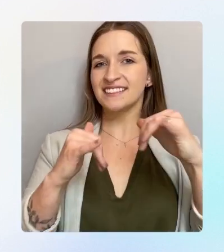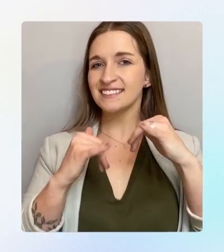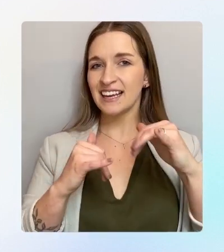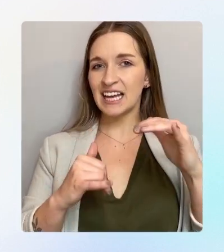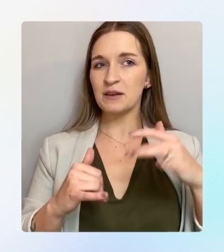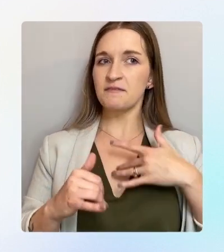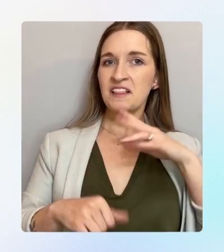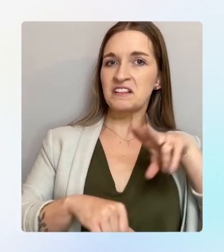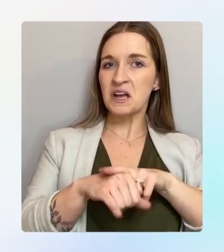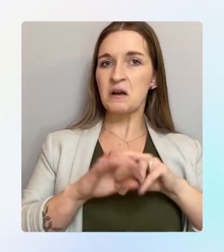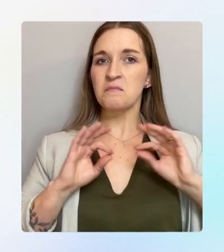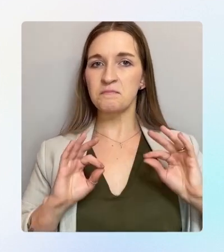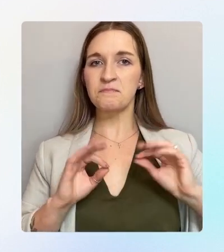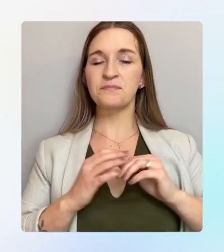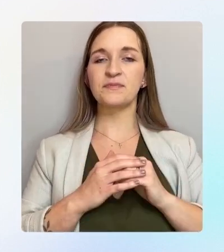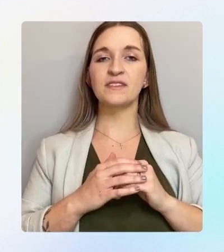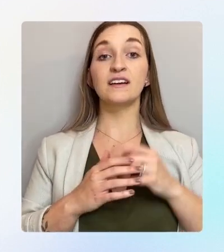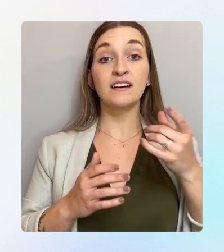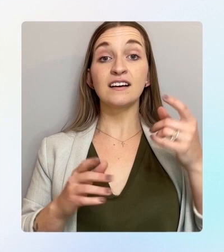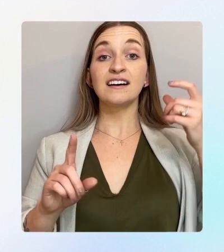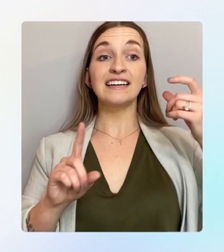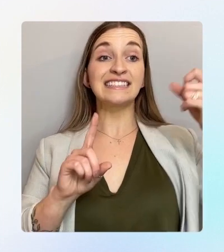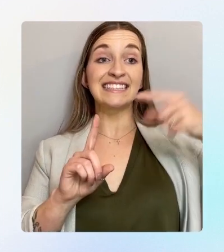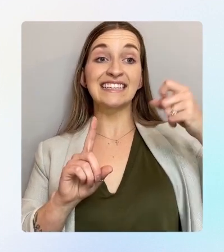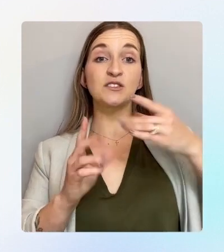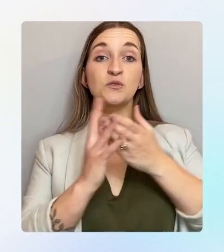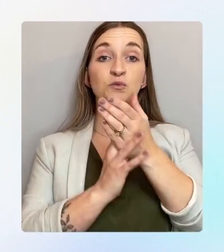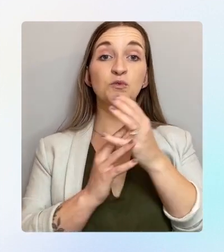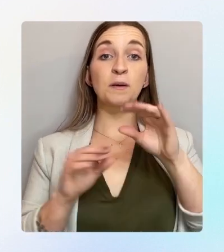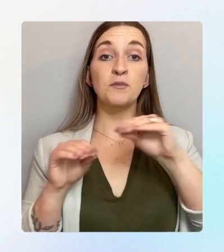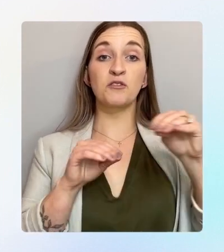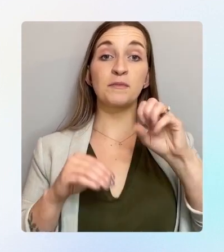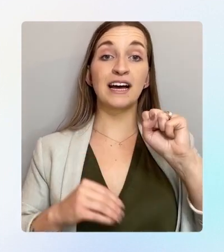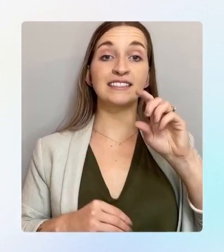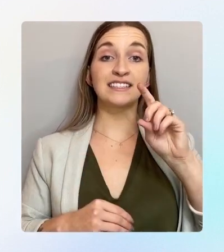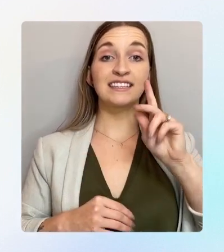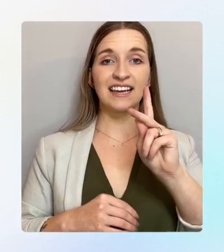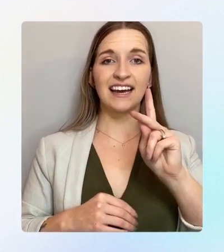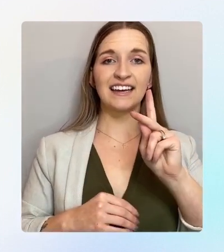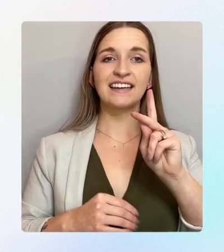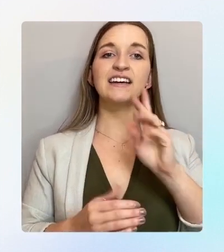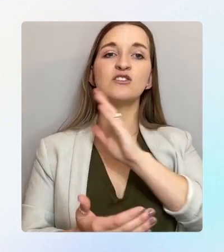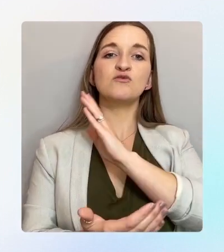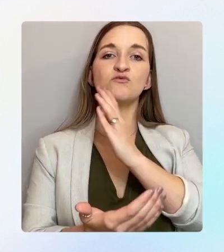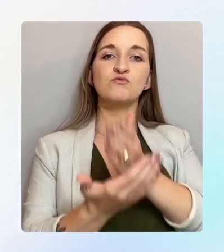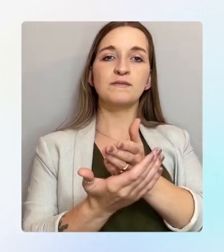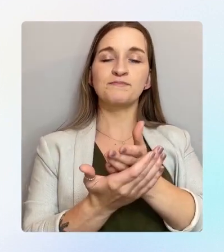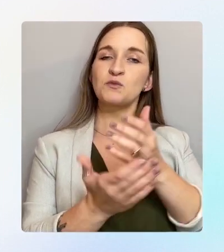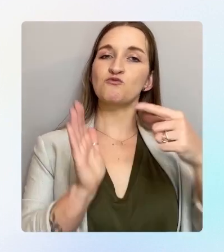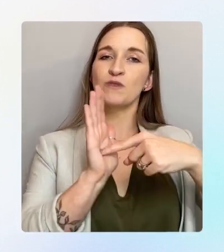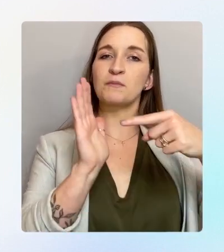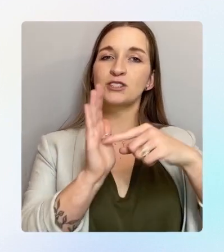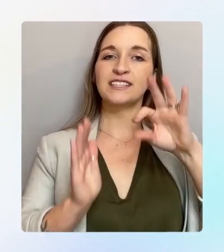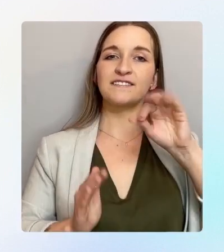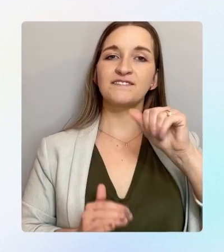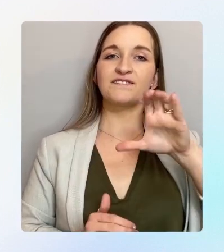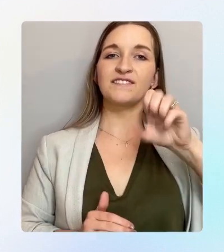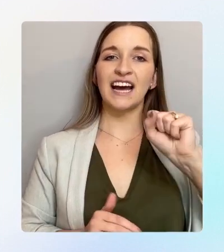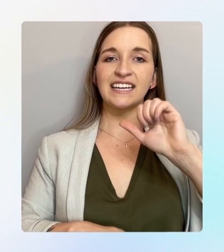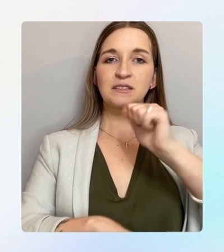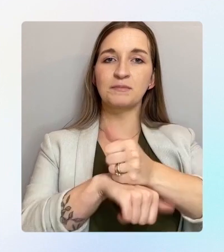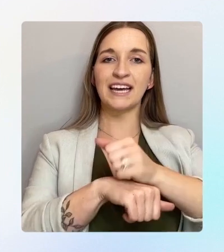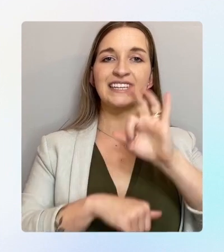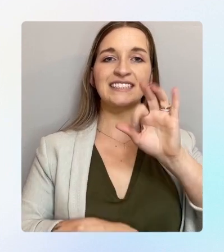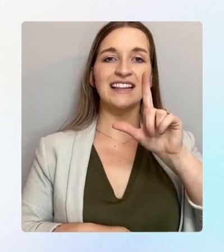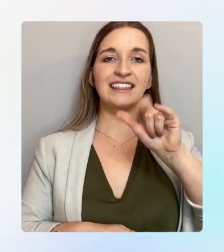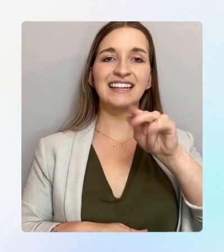top of face tracking will feel the same. For this reason, the signals that we output through the Movement SDK represent fact-based linear blend